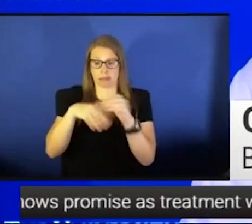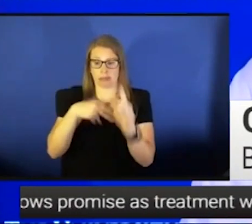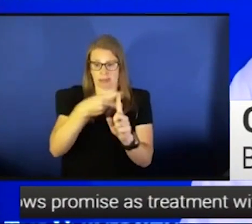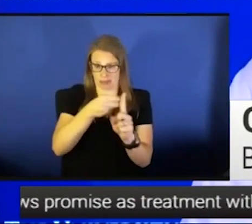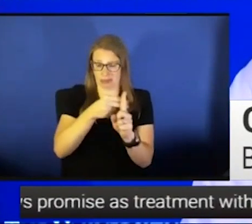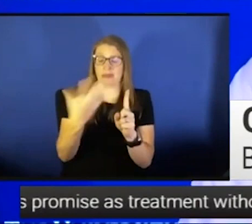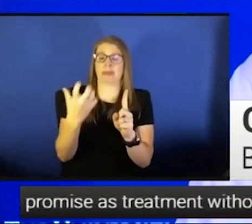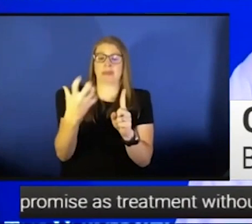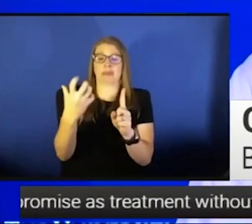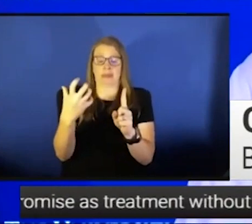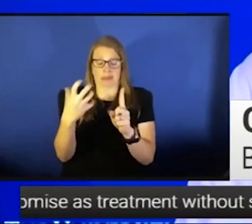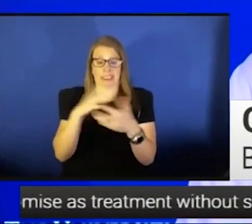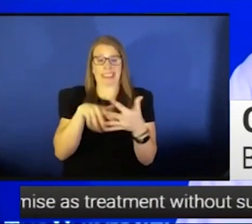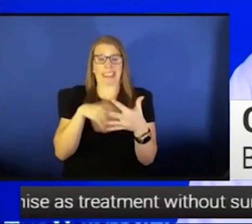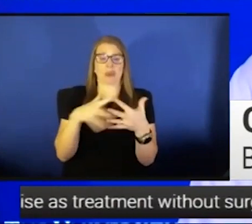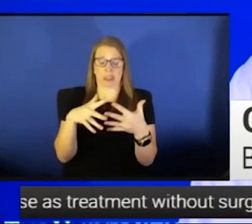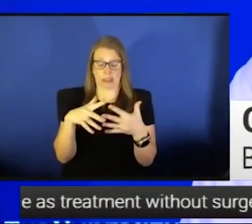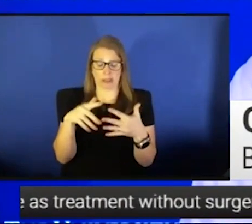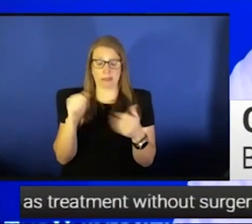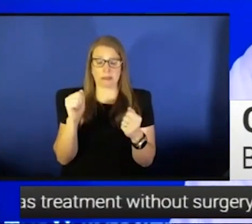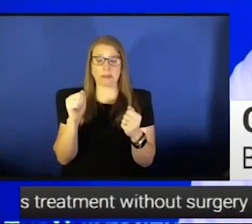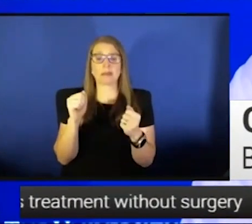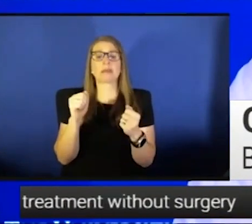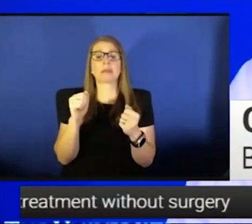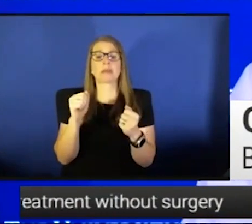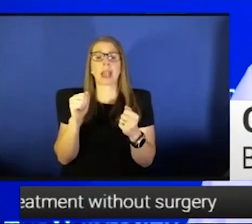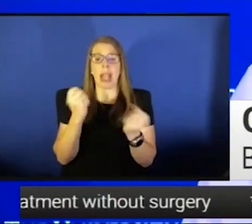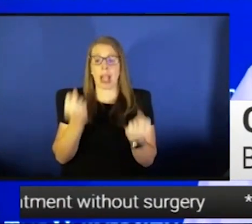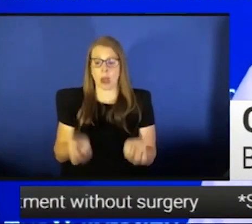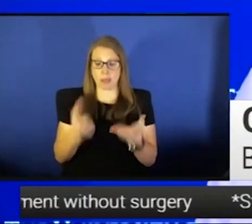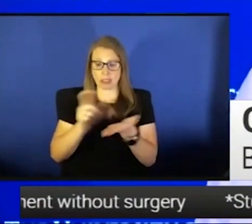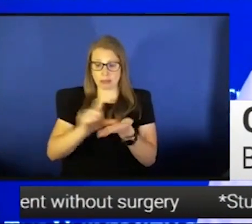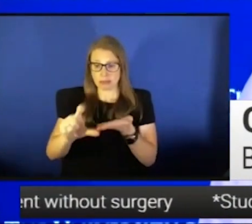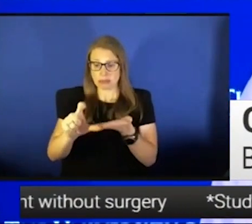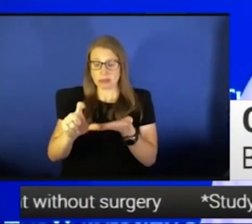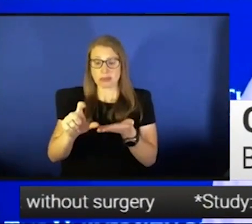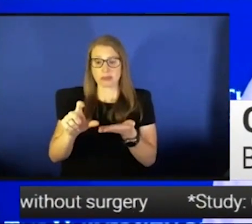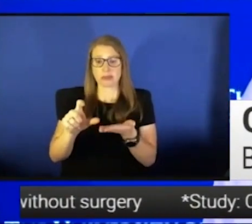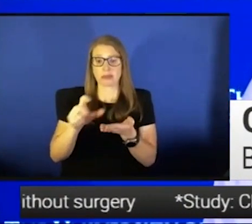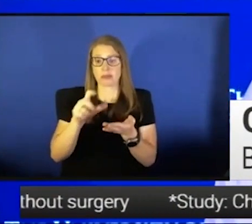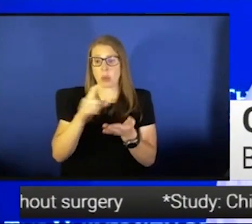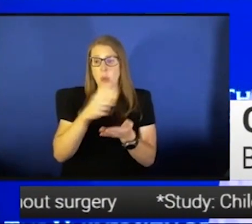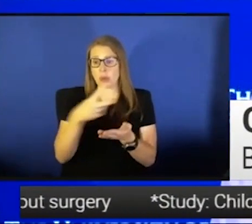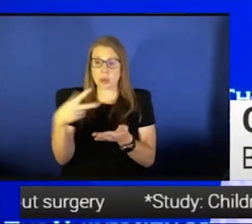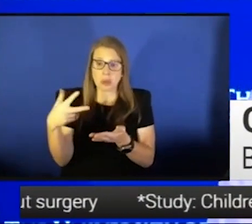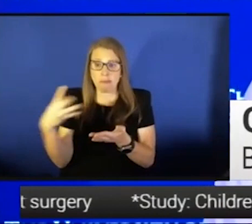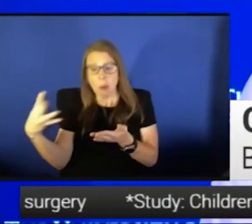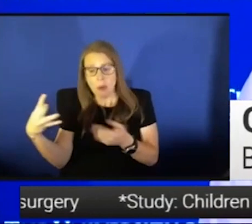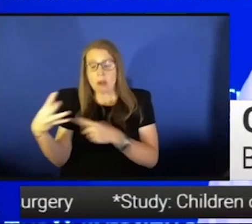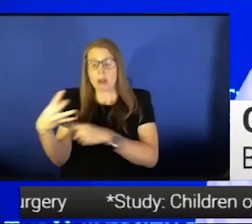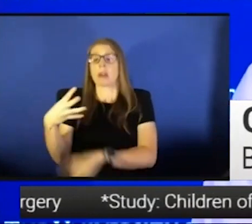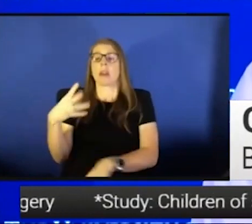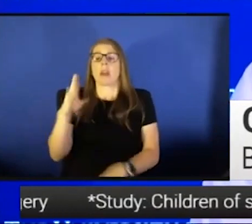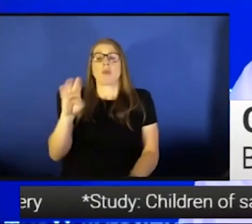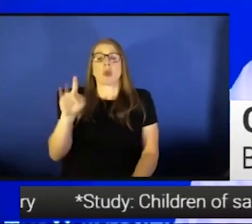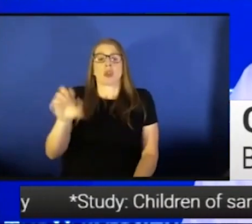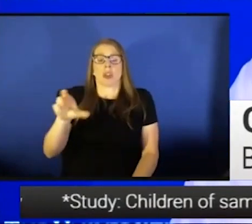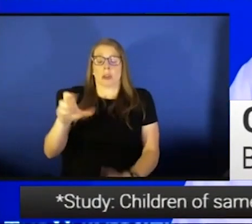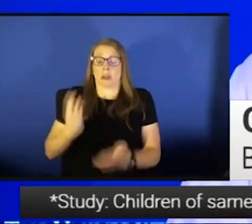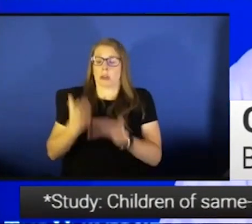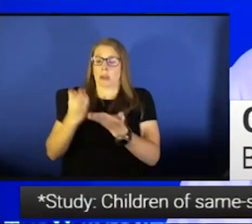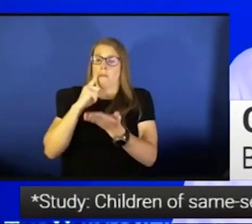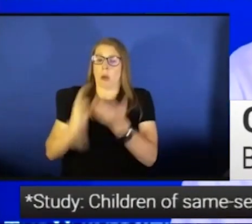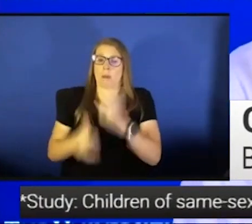vaccine scheduling, vaccine dosing. So now, obviously, there is at least 1 booster recommended for the majority of people. So I think